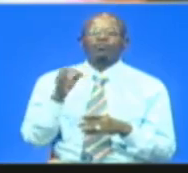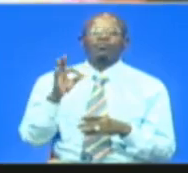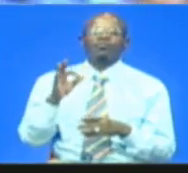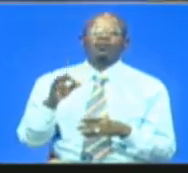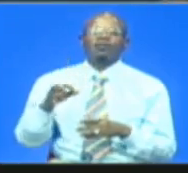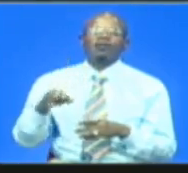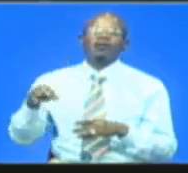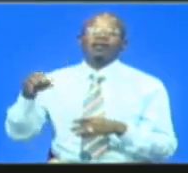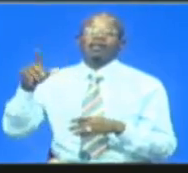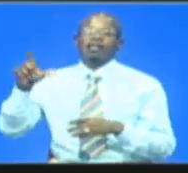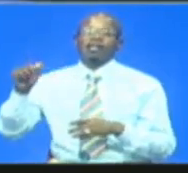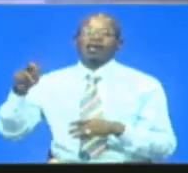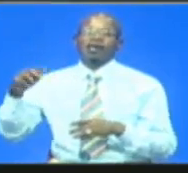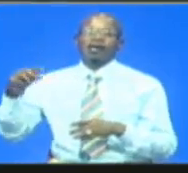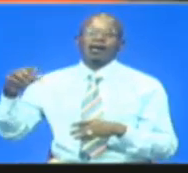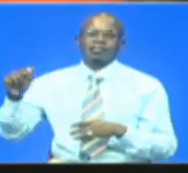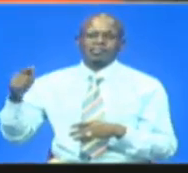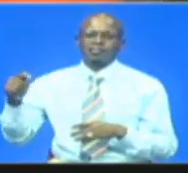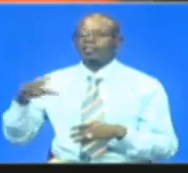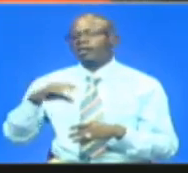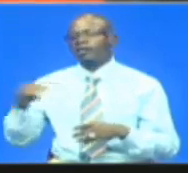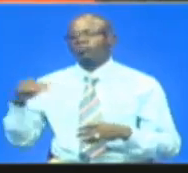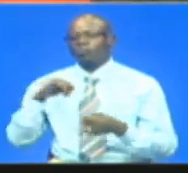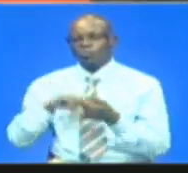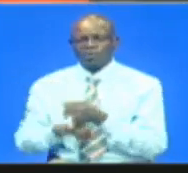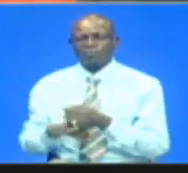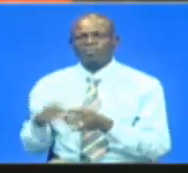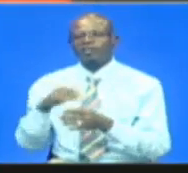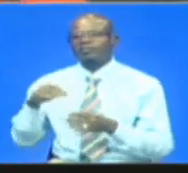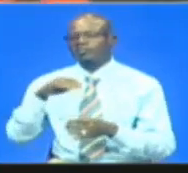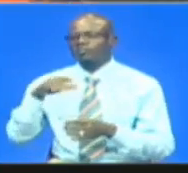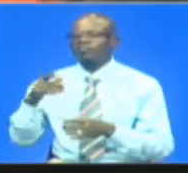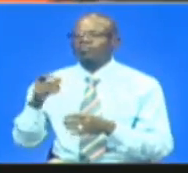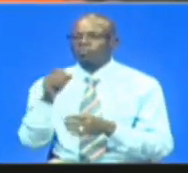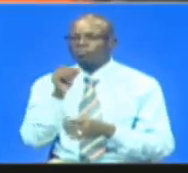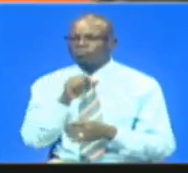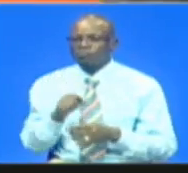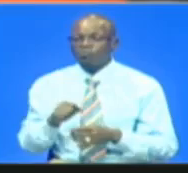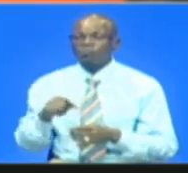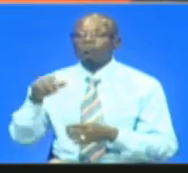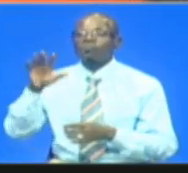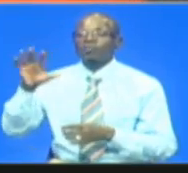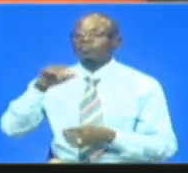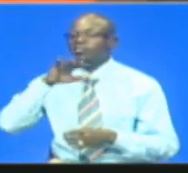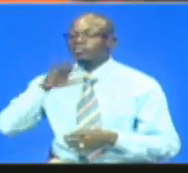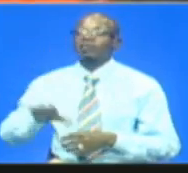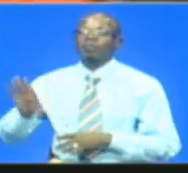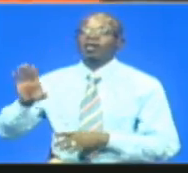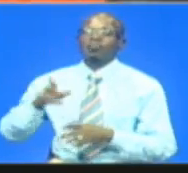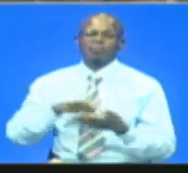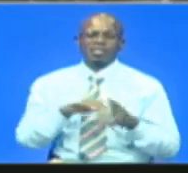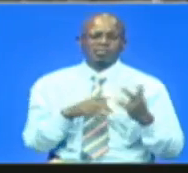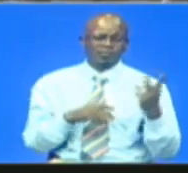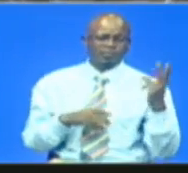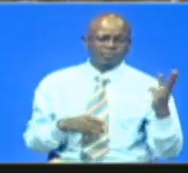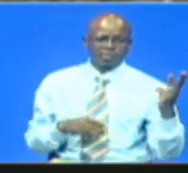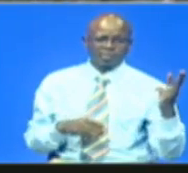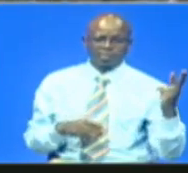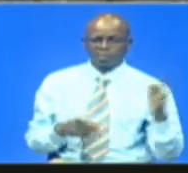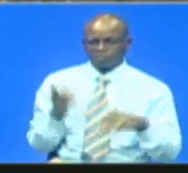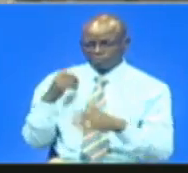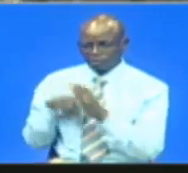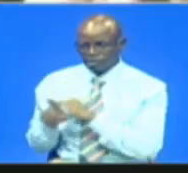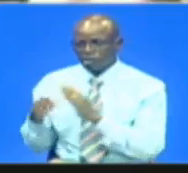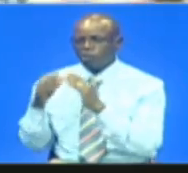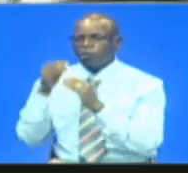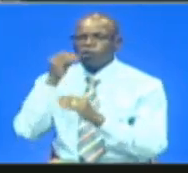and five-year-old son Abel Kipkoech. It is believed that the suspects broke into the home of the deceased in Melit village, Kericho